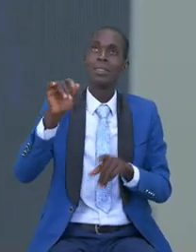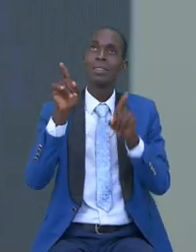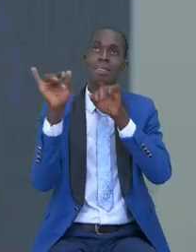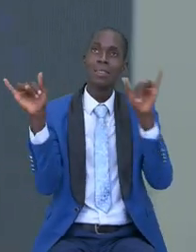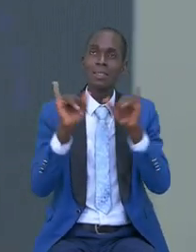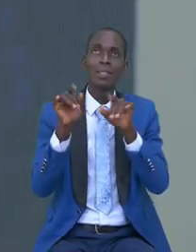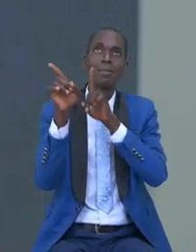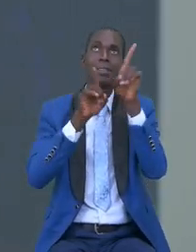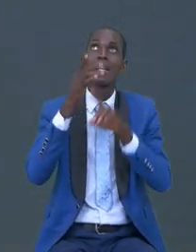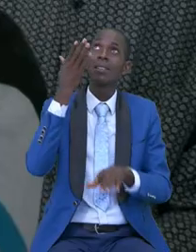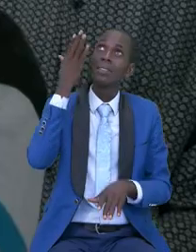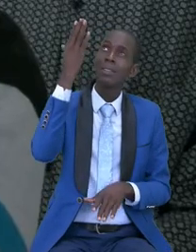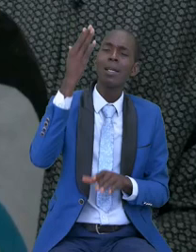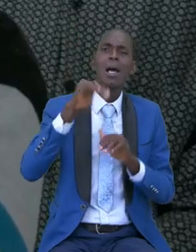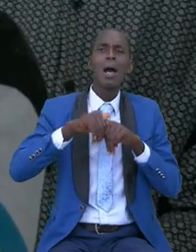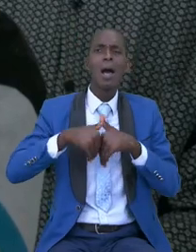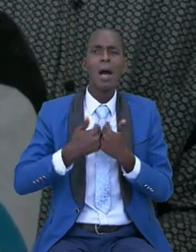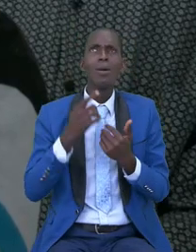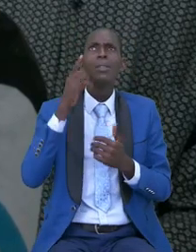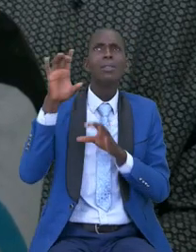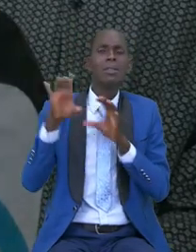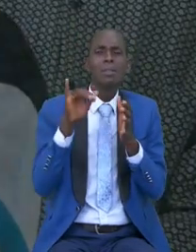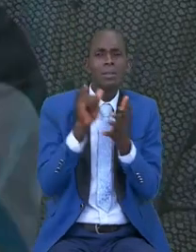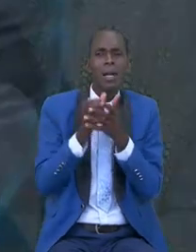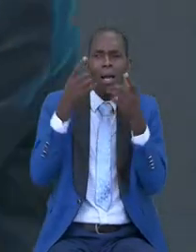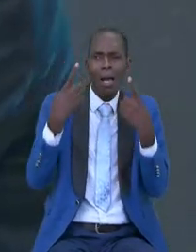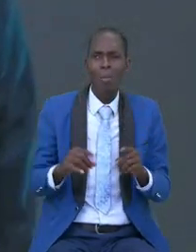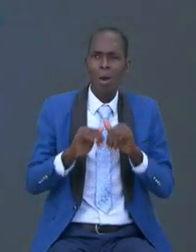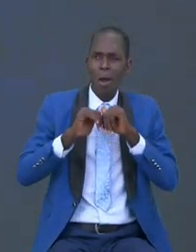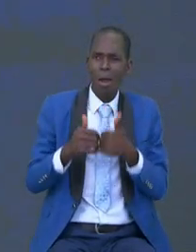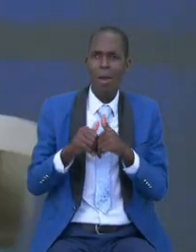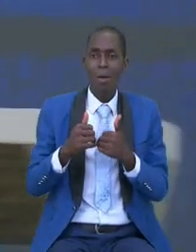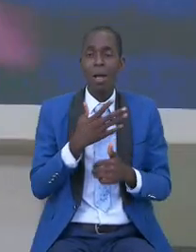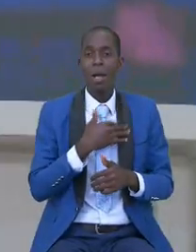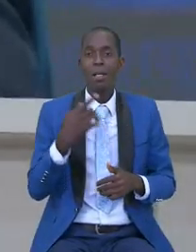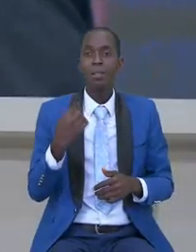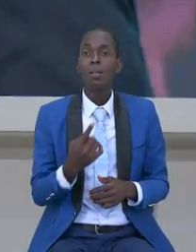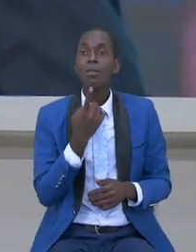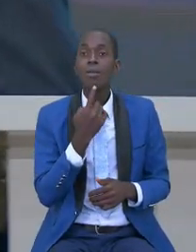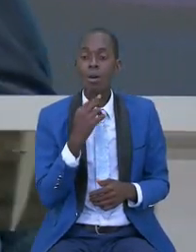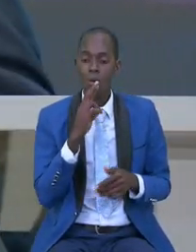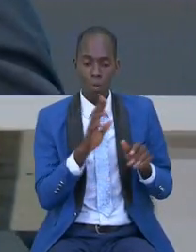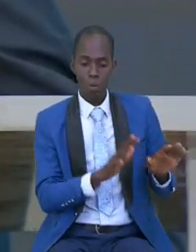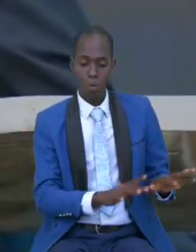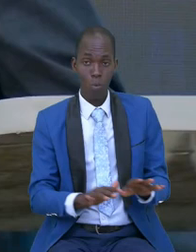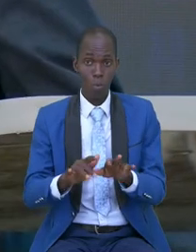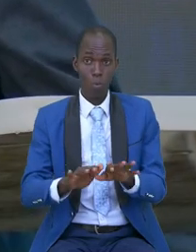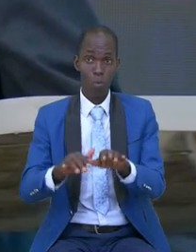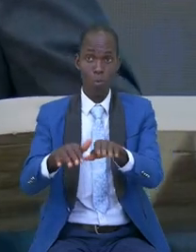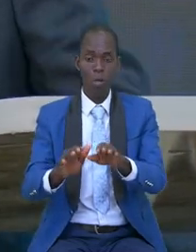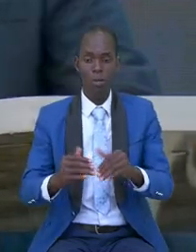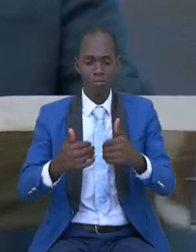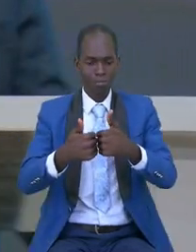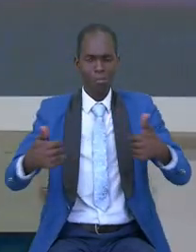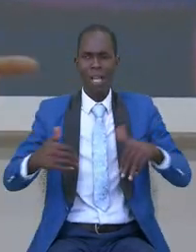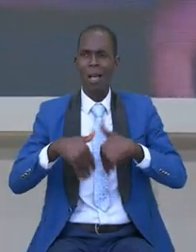the sky. How did that happen? And the Red Sea was parted. How did that